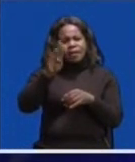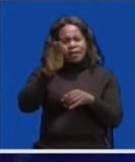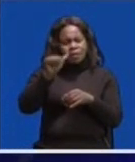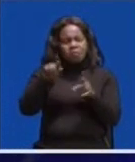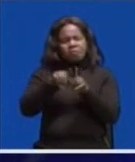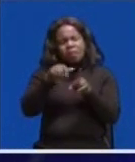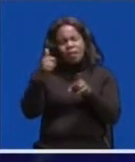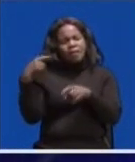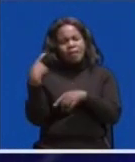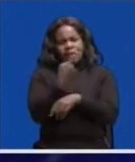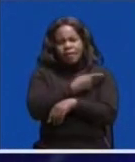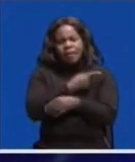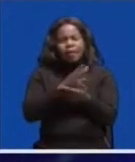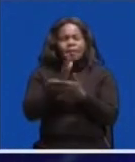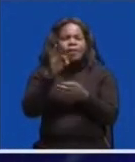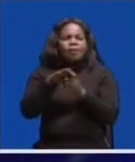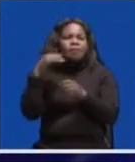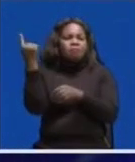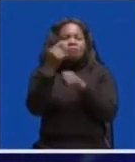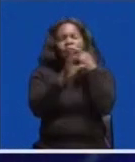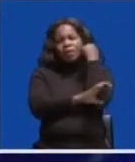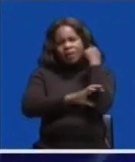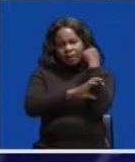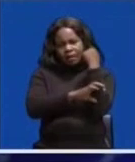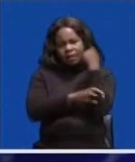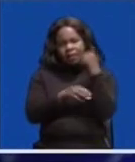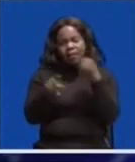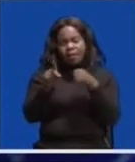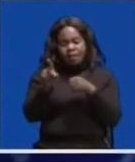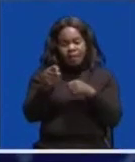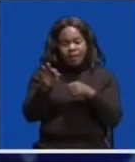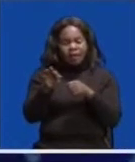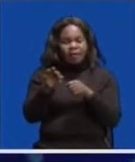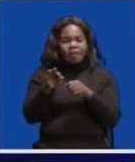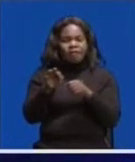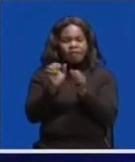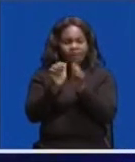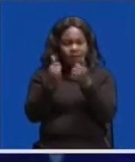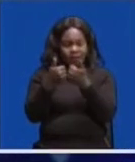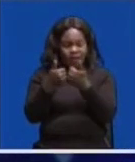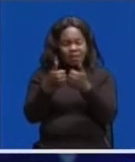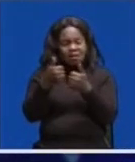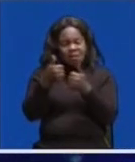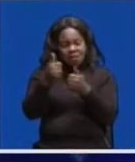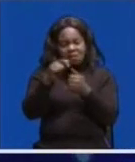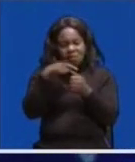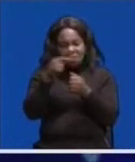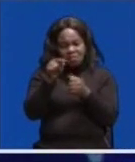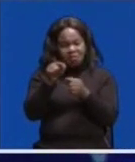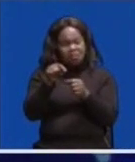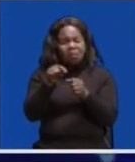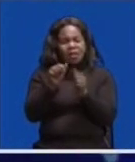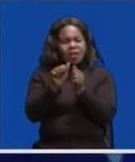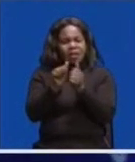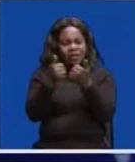the country. PF Secretary General Davis Mwila says the results are a full expression of confidence people have in the PF